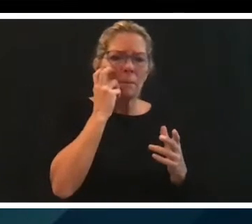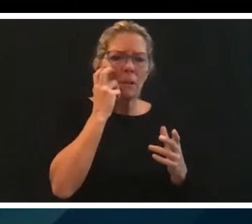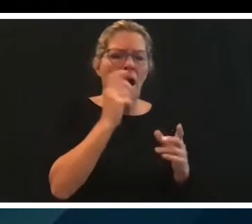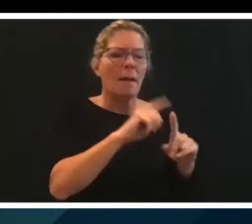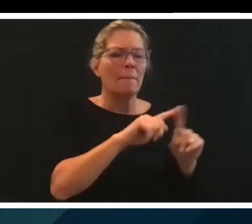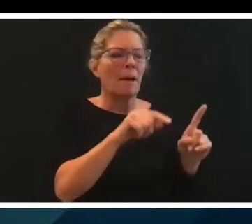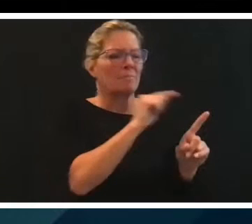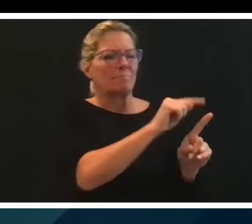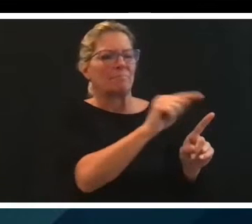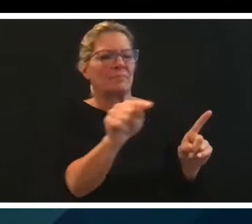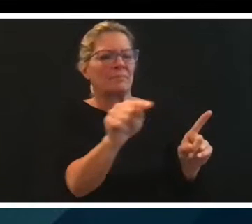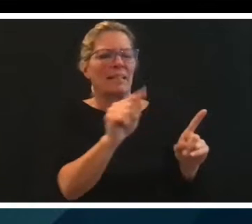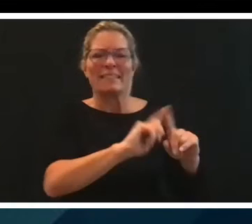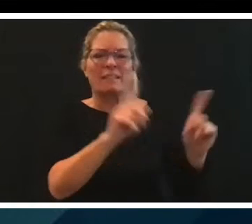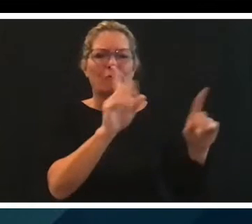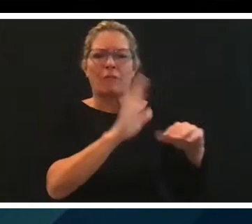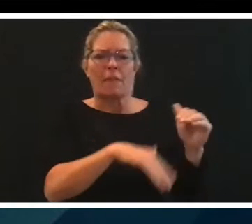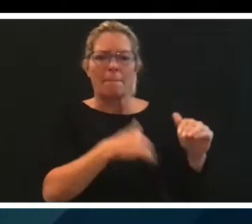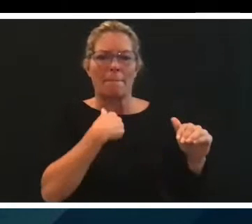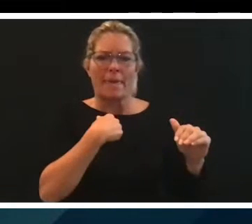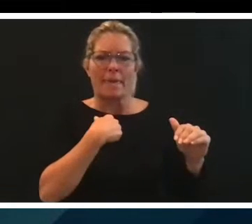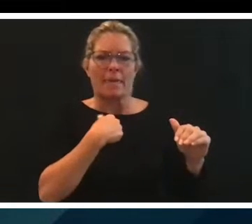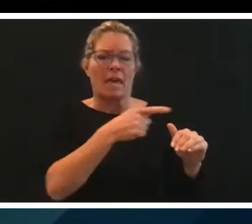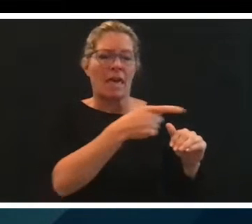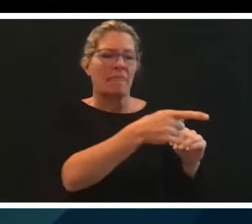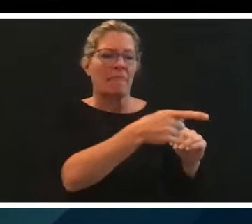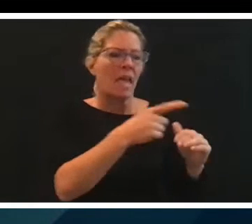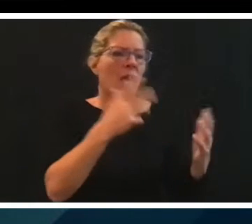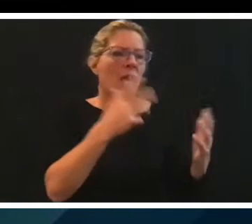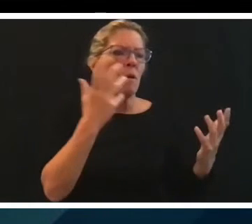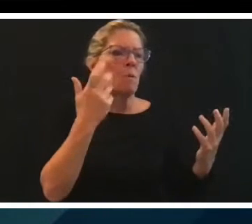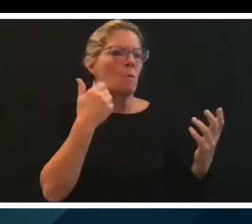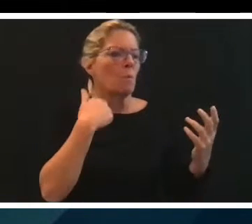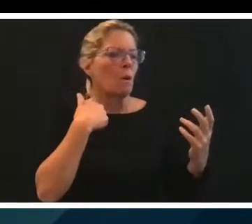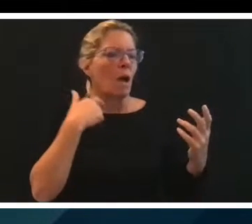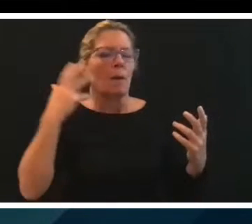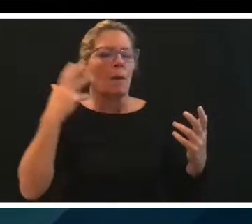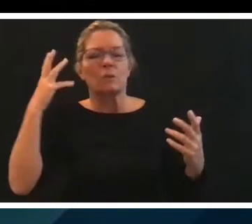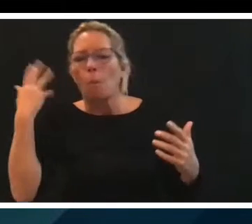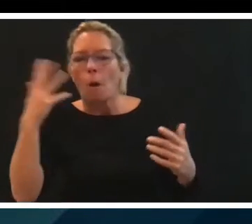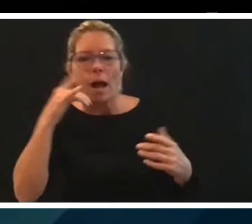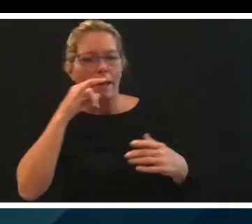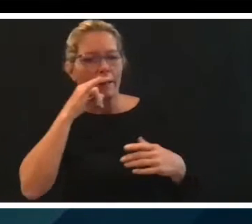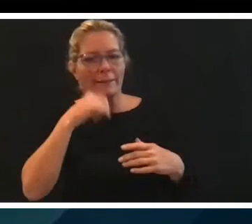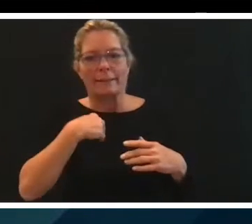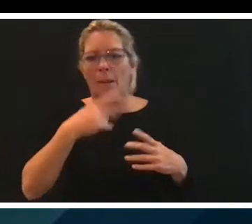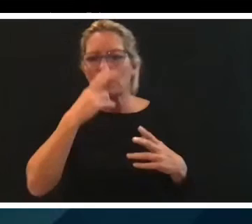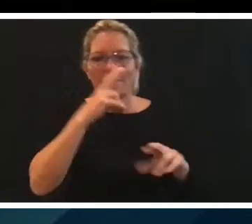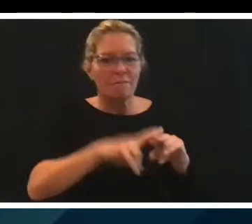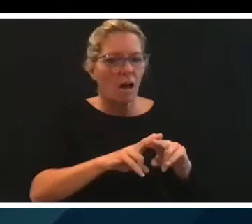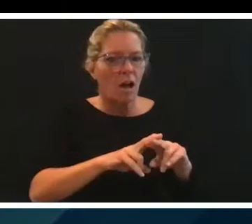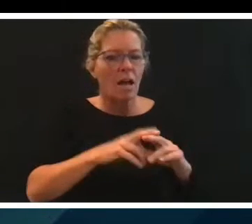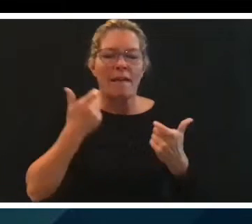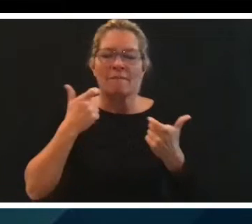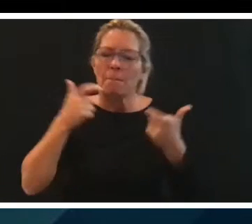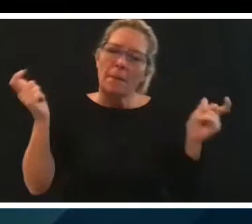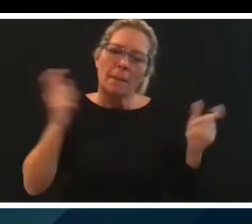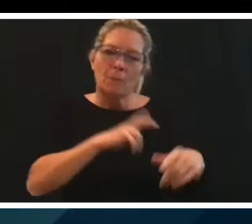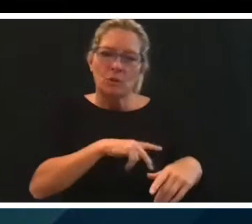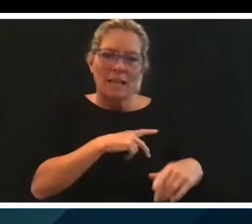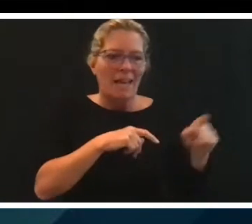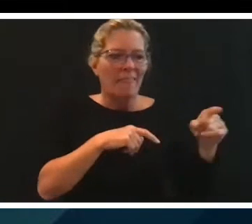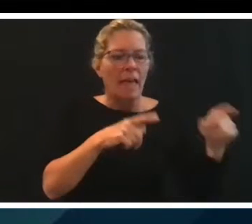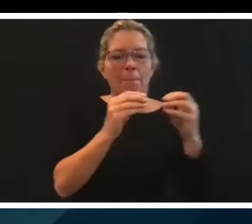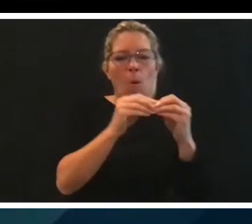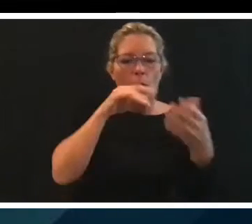scholastic than I was. I was a wild kid. I was a lot of fun and a big personality. And so I